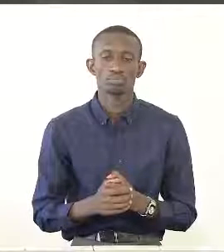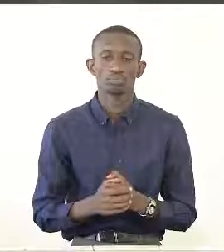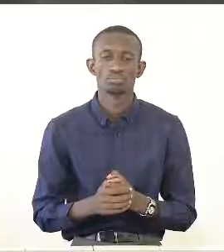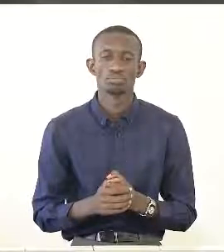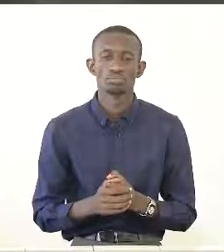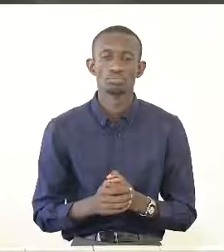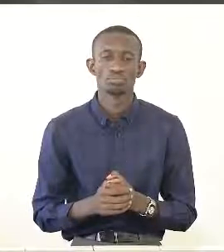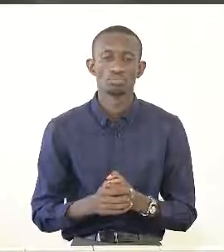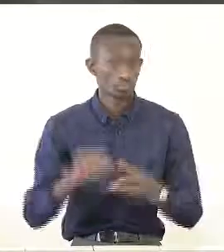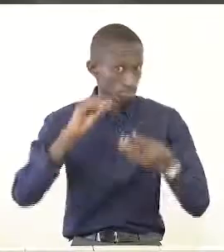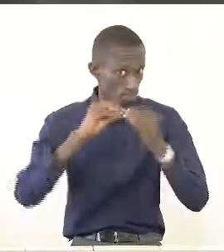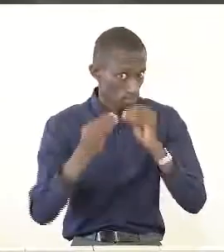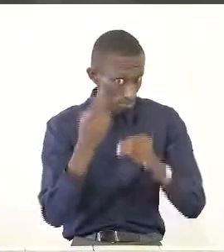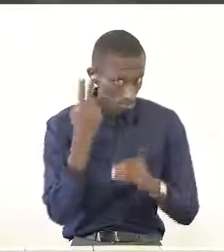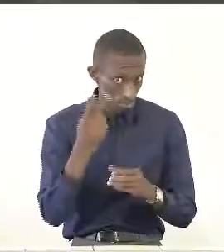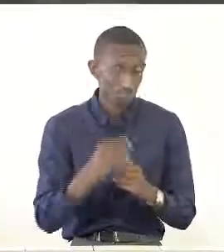Number 2,